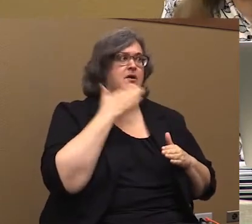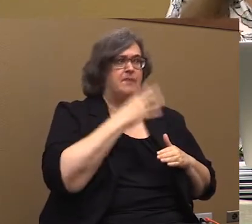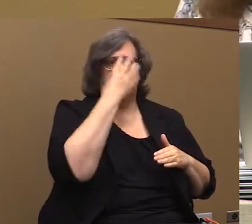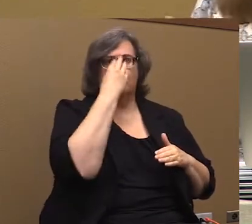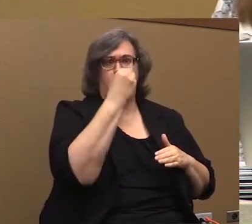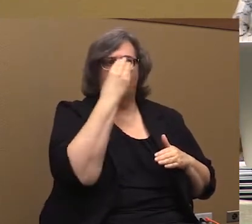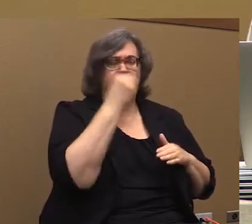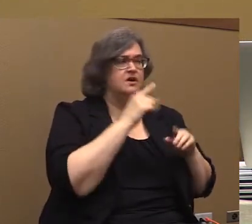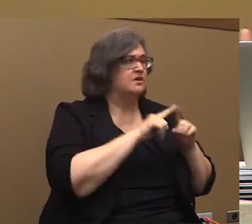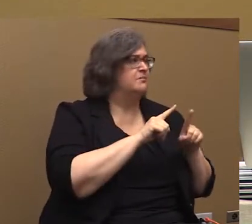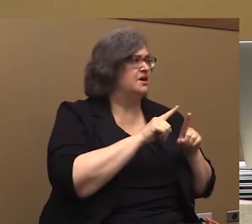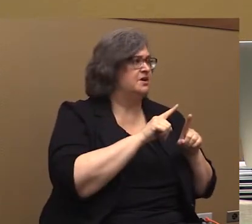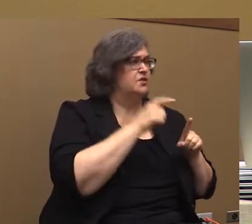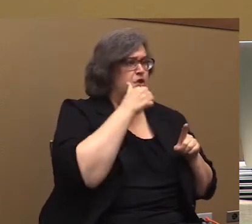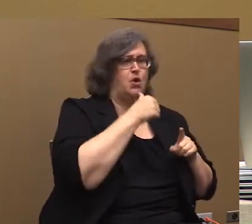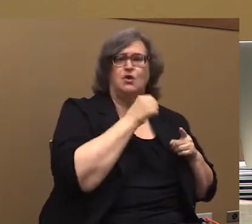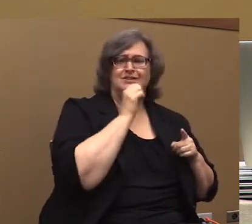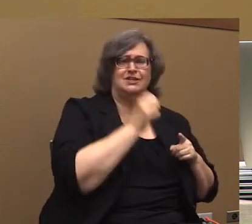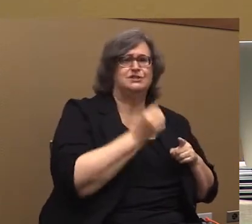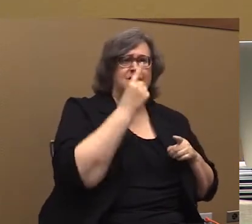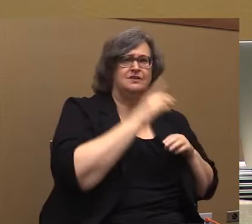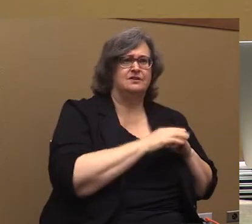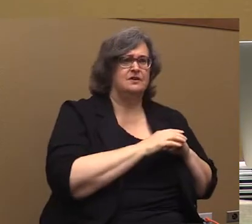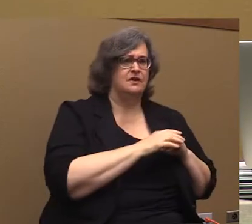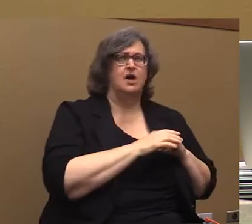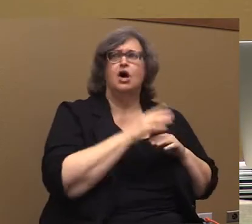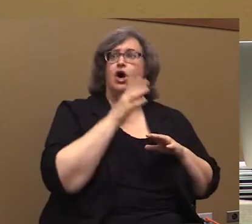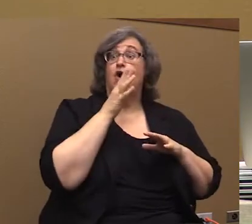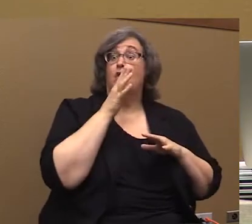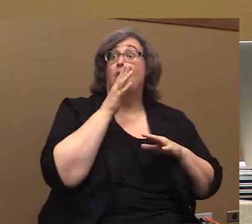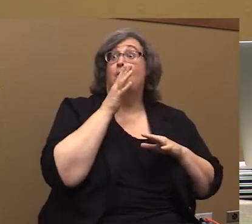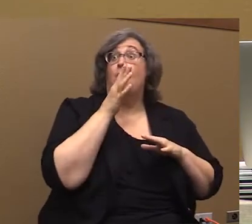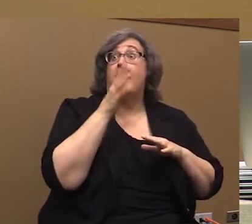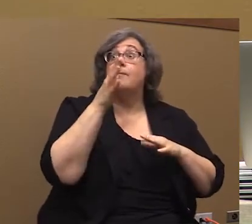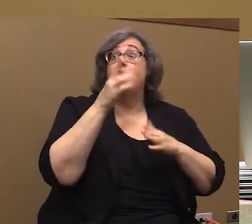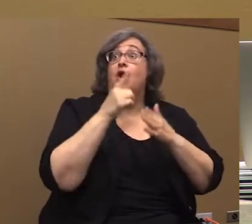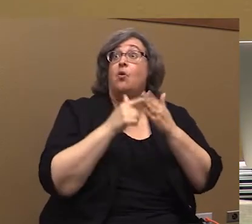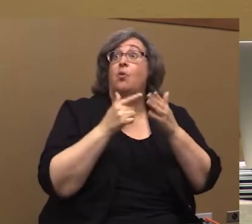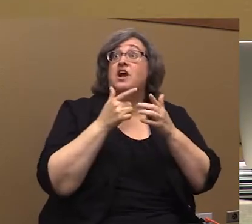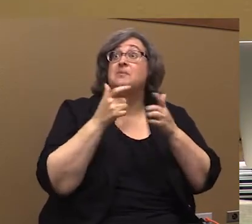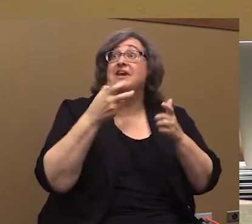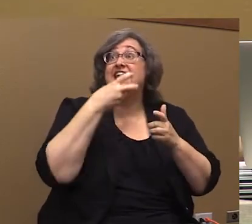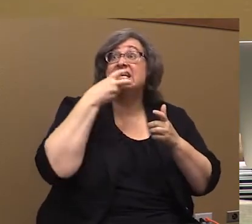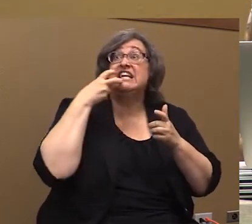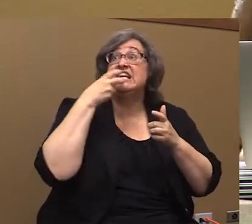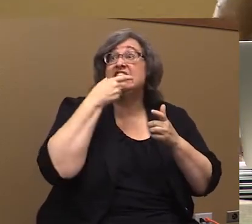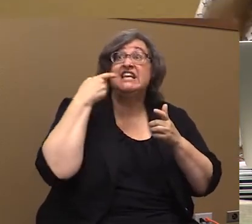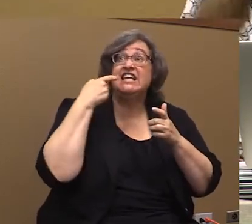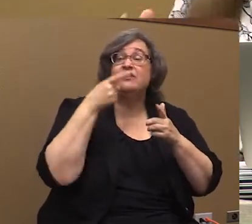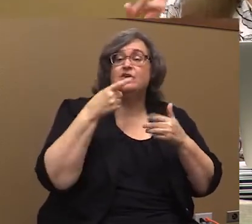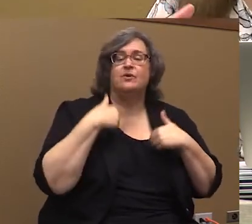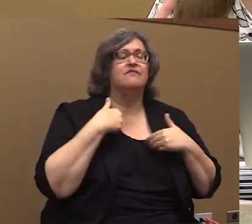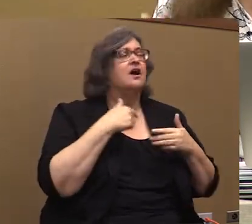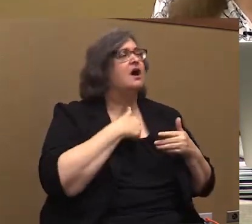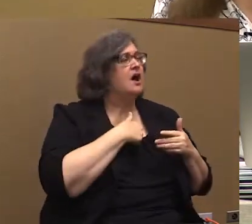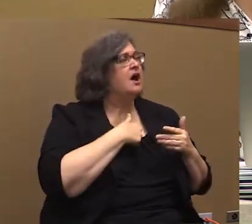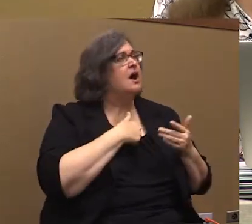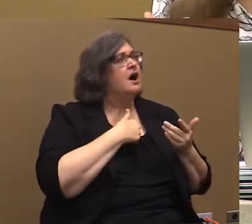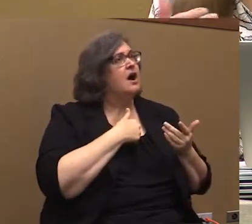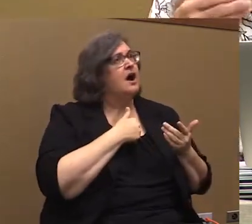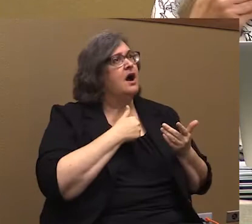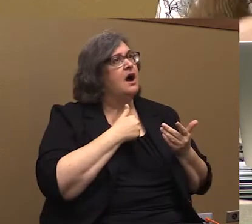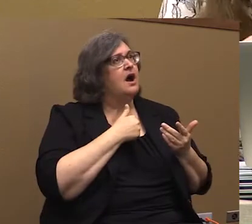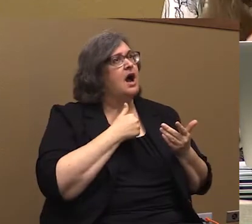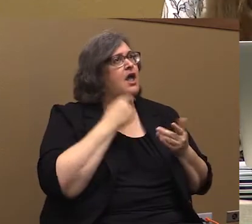wolf, but Little Red Riding Hood just doesn't get it. You know, Grandma, what big teeth you have. And I thought